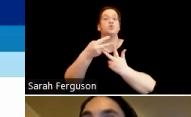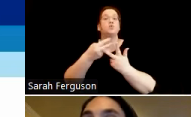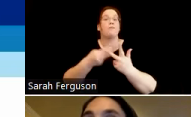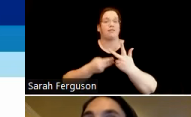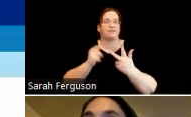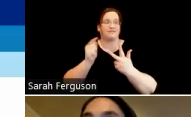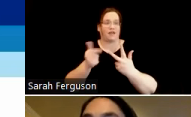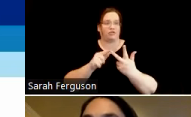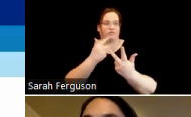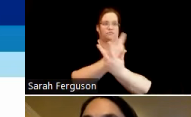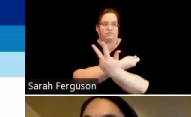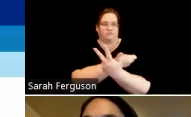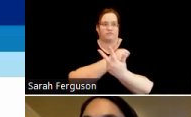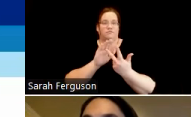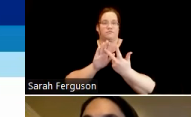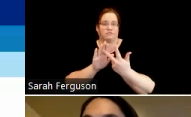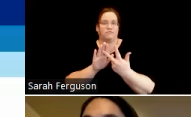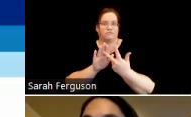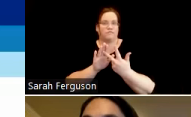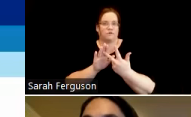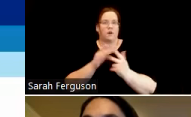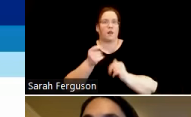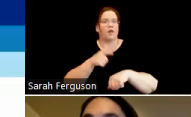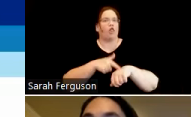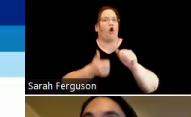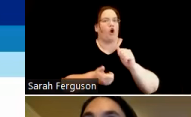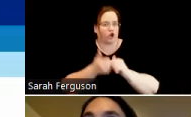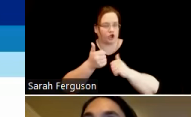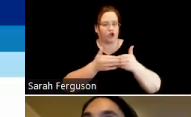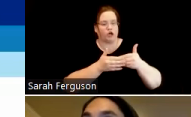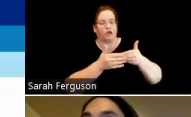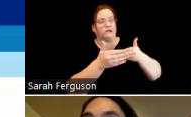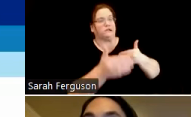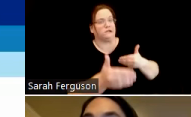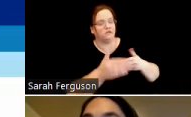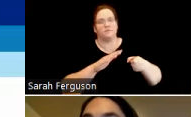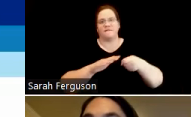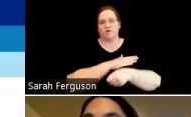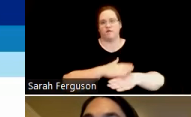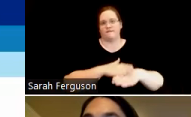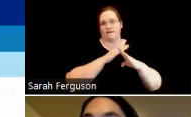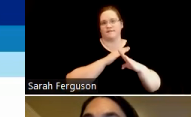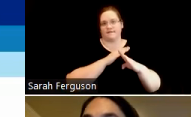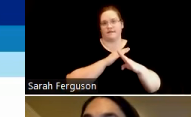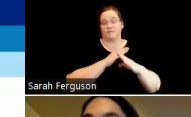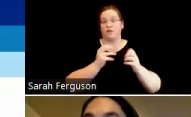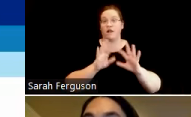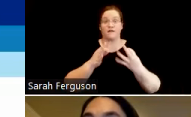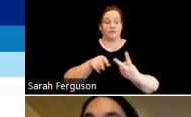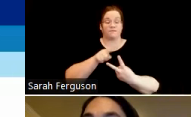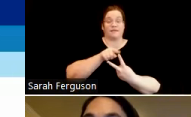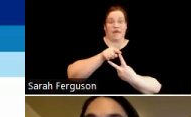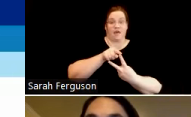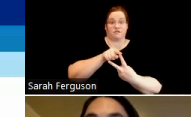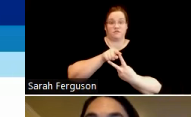later. So it obviously takes a little bit longer to be fully vaccinated, but have a lot of families choosing that because that is what